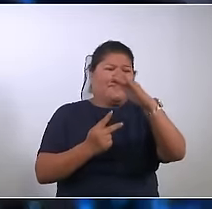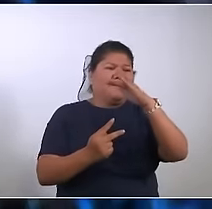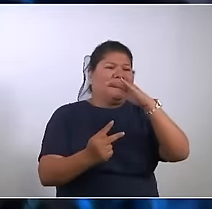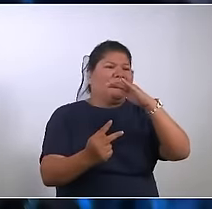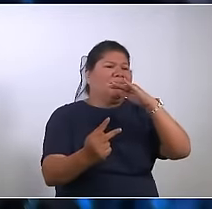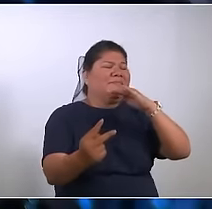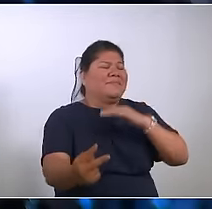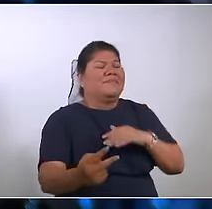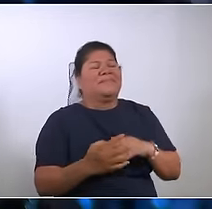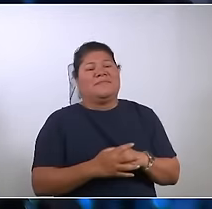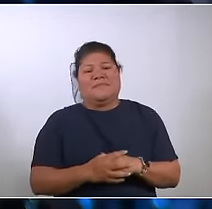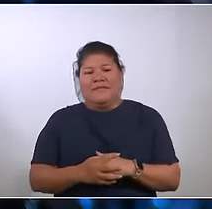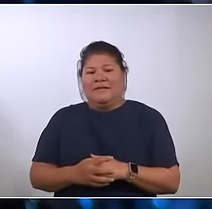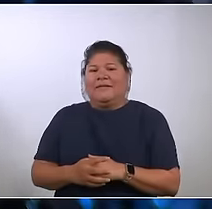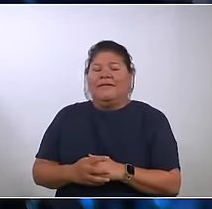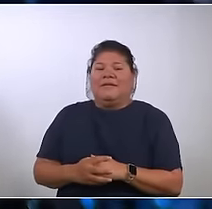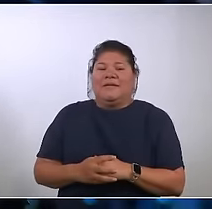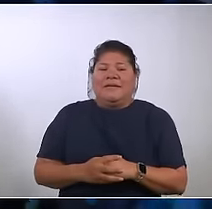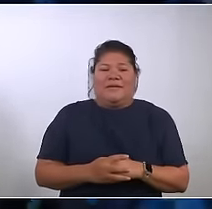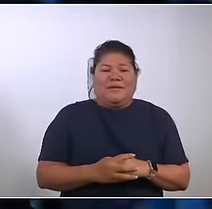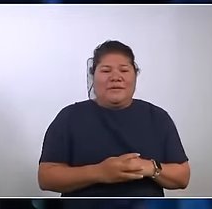Profetiza. Prophesy.